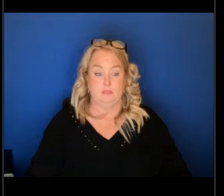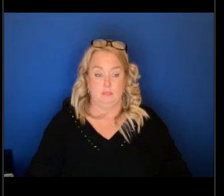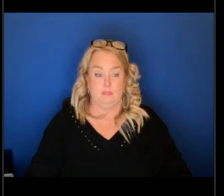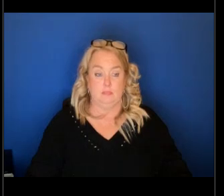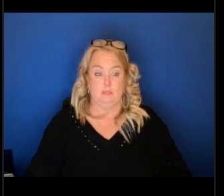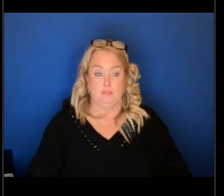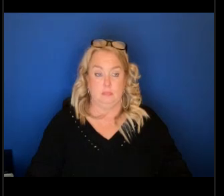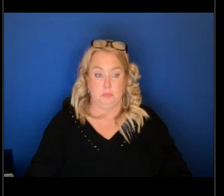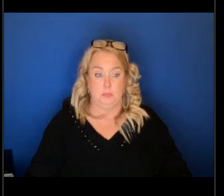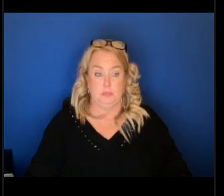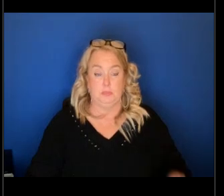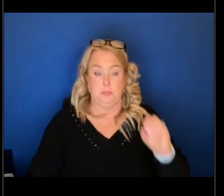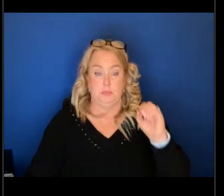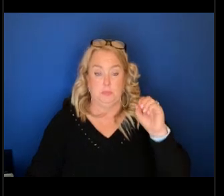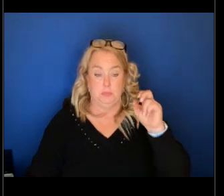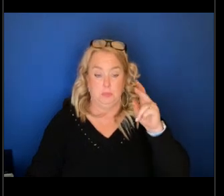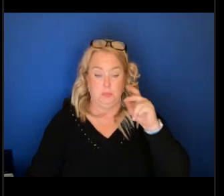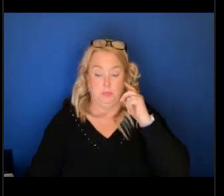Okay, well,